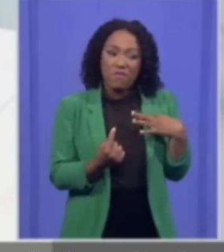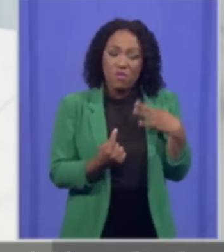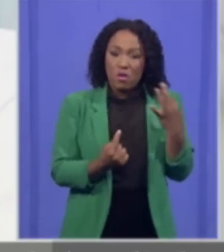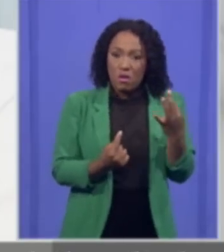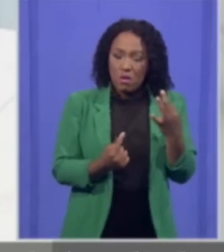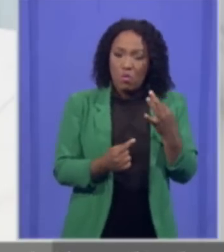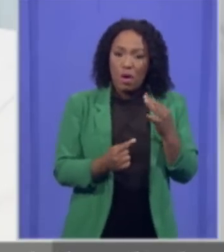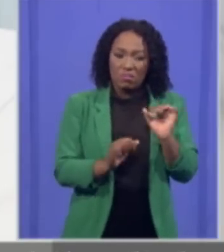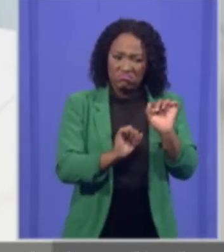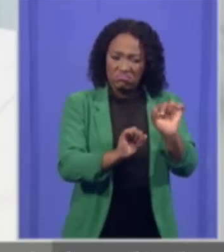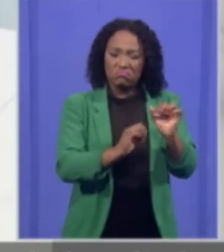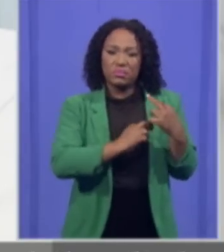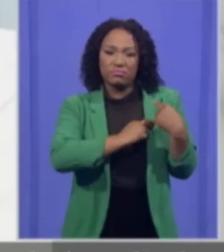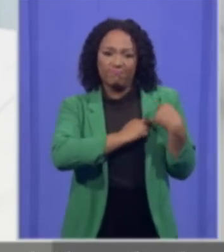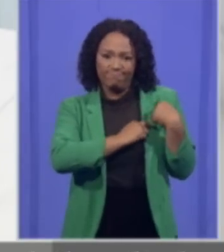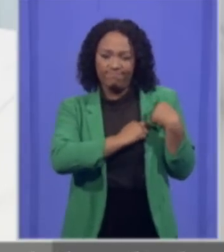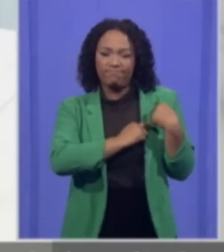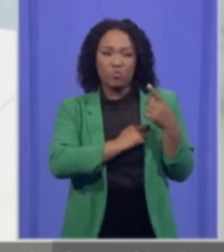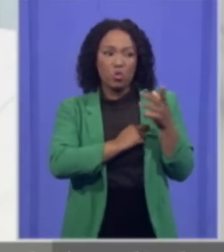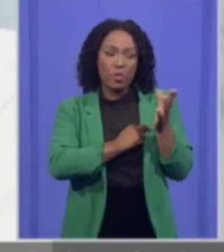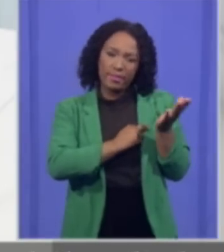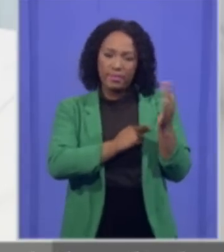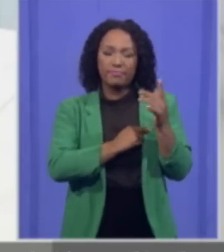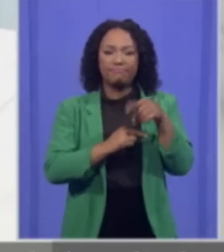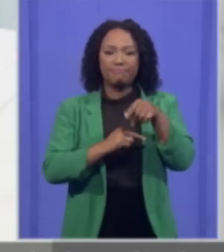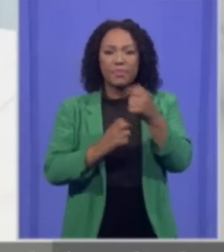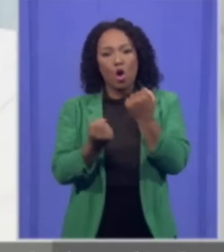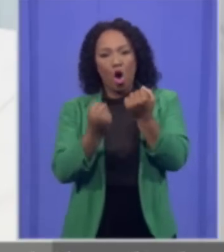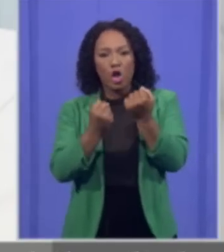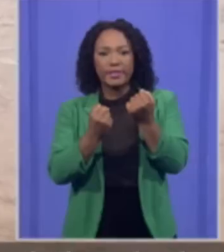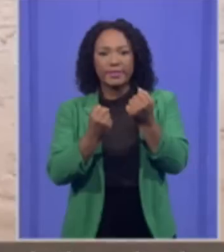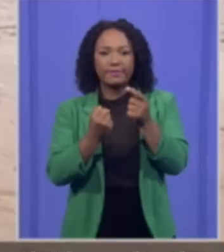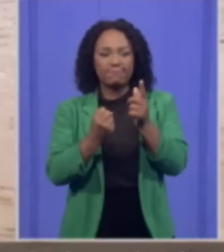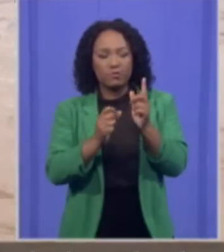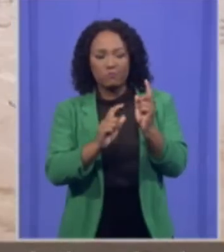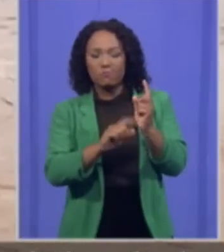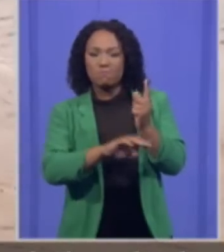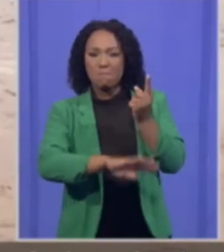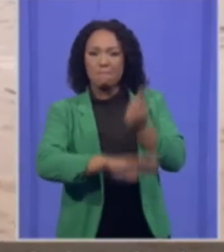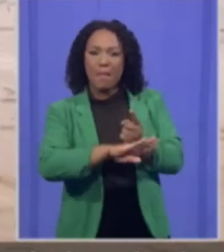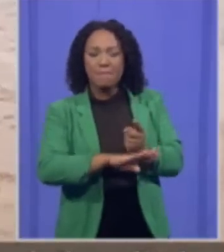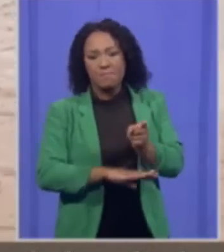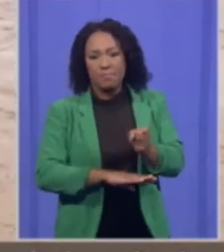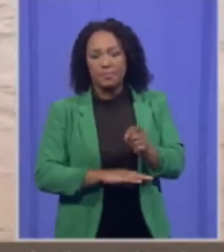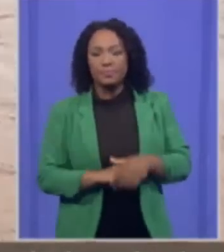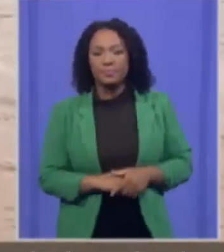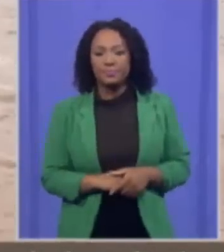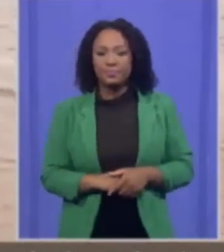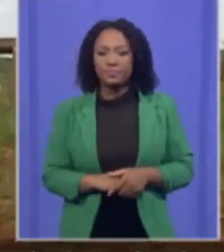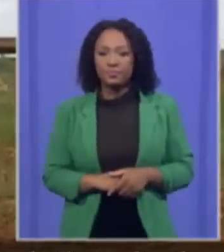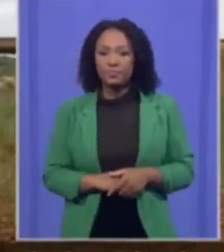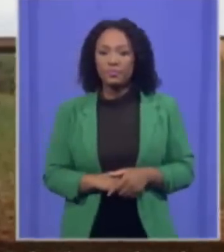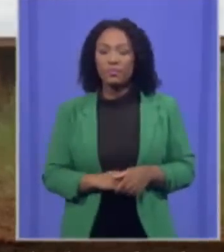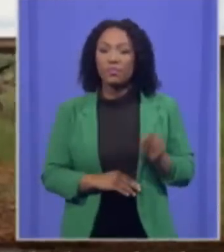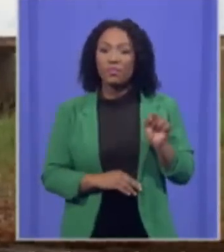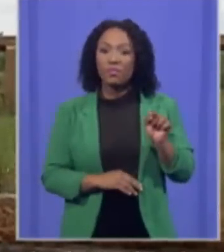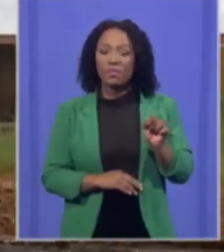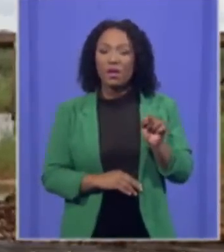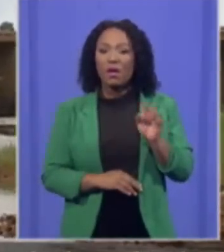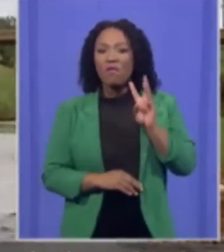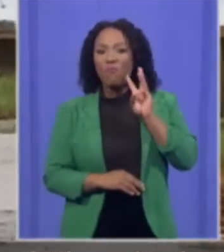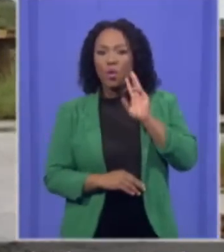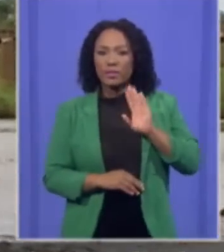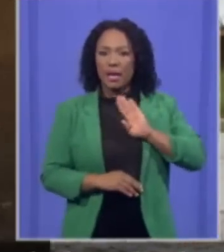their mandate. Now we have to take them to court to do what they were supposed to do. Seboka seo se šetšanago le kabo ya meetse se letetše go